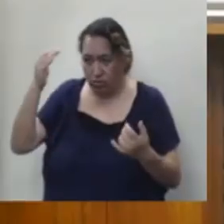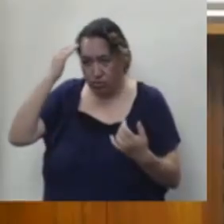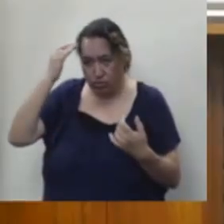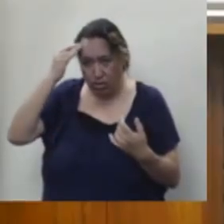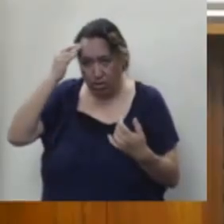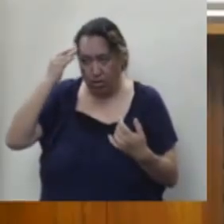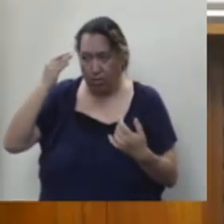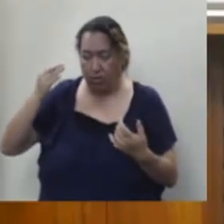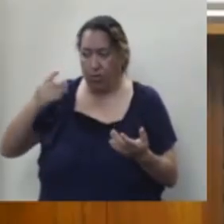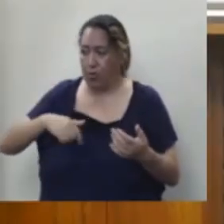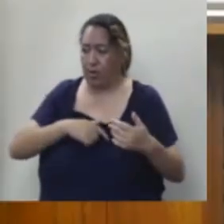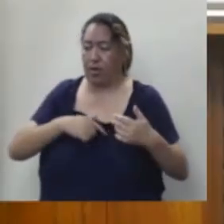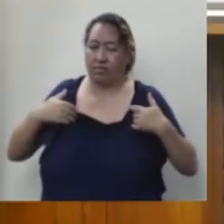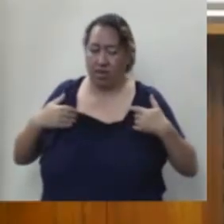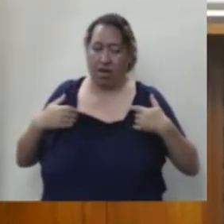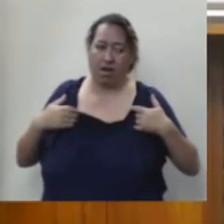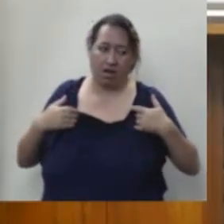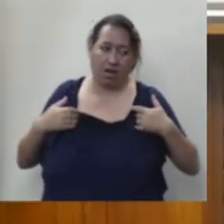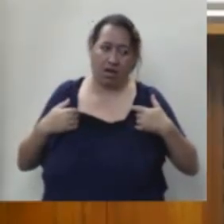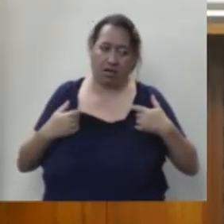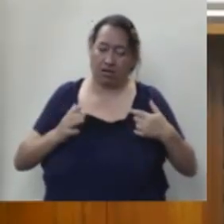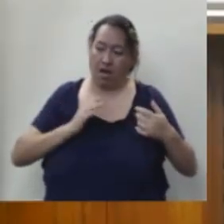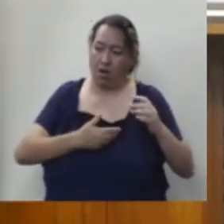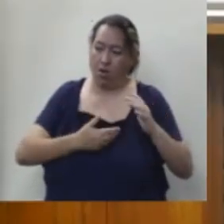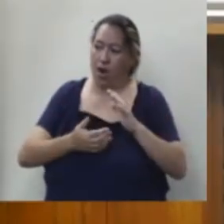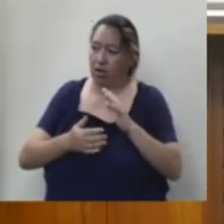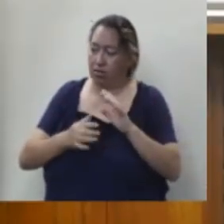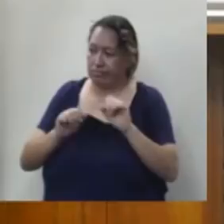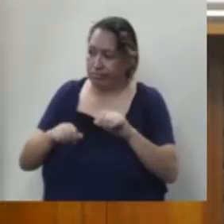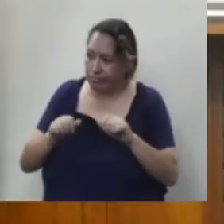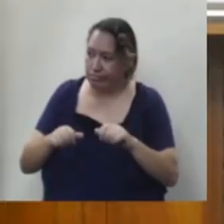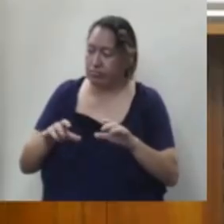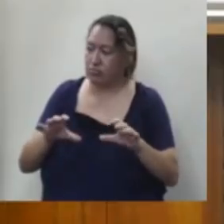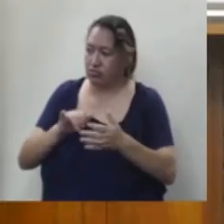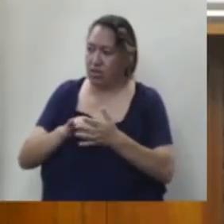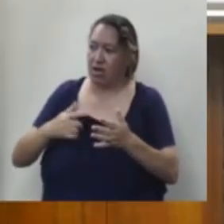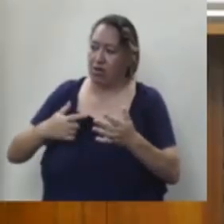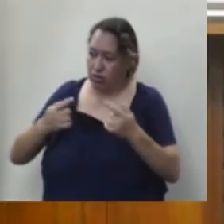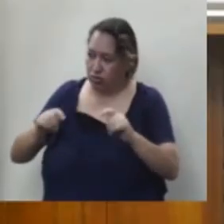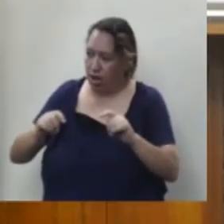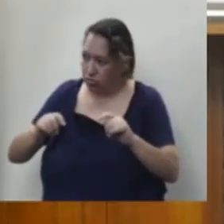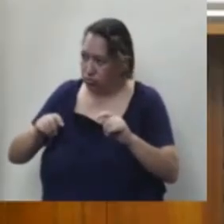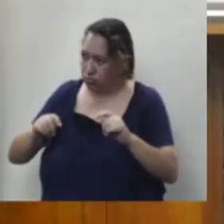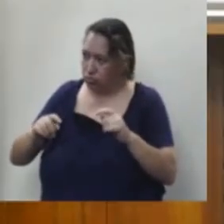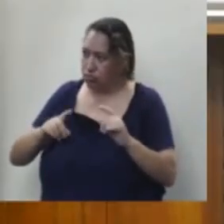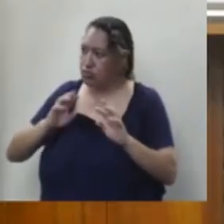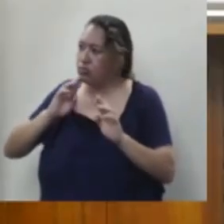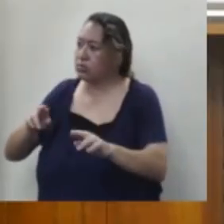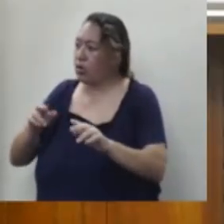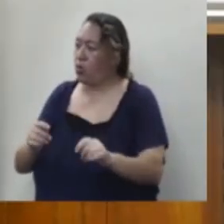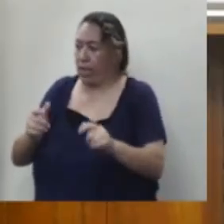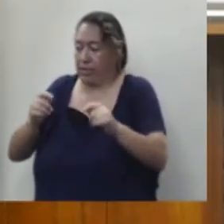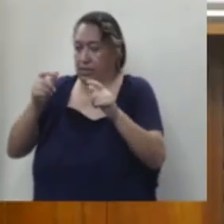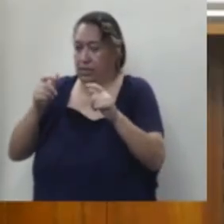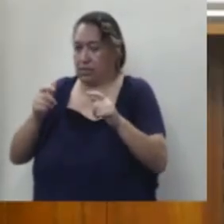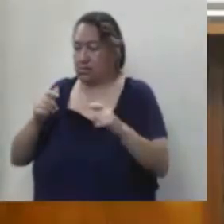our ability to do that, and we respond quickly when that does occur, as you know. And once it is confirmed, we